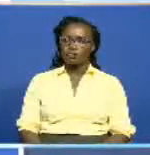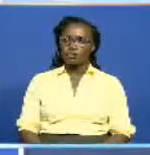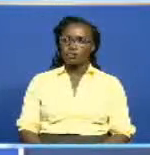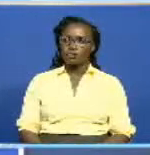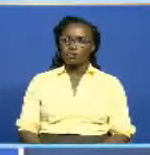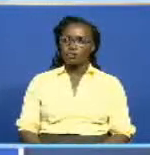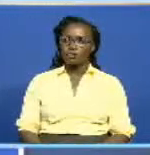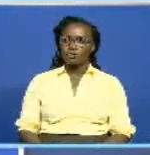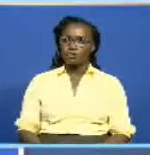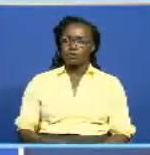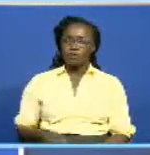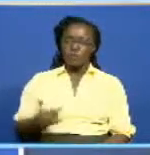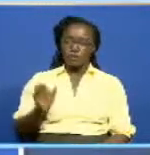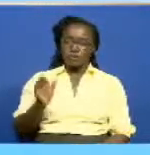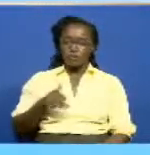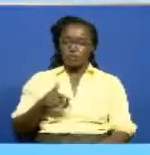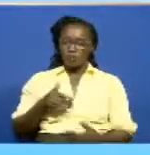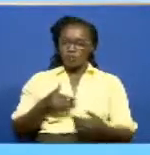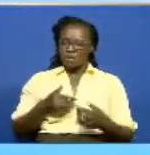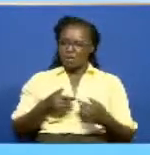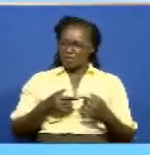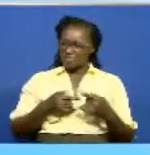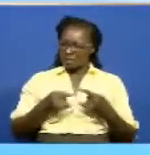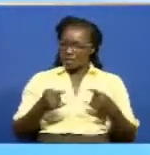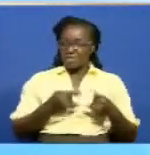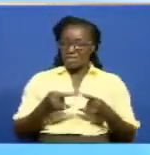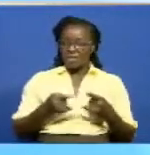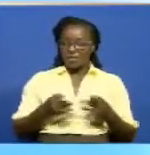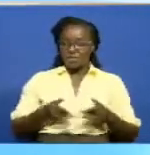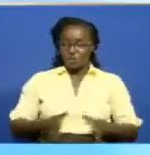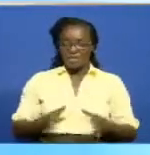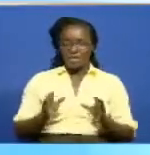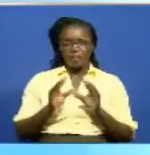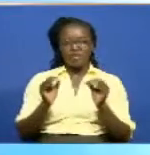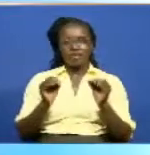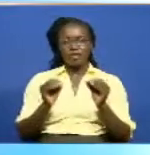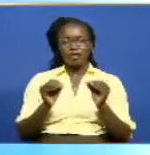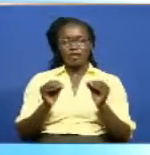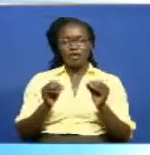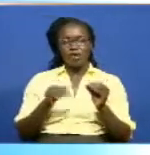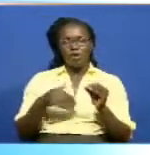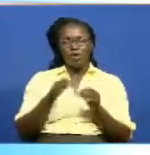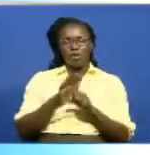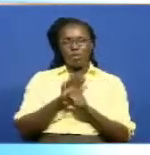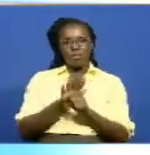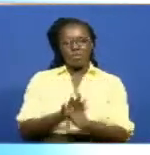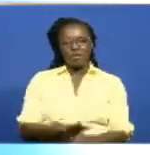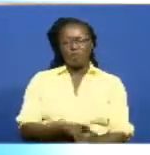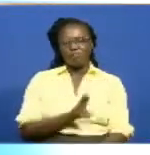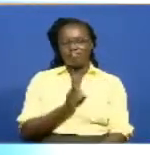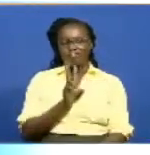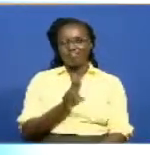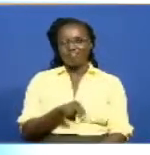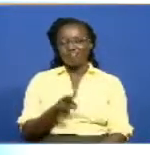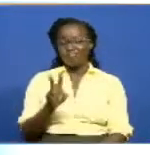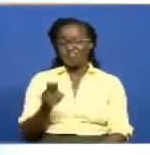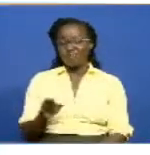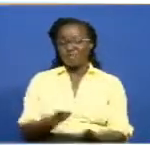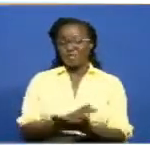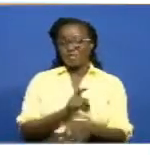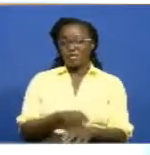Now, women struggling with involuntary childlessness are often victimized and stigmatized and